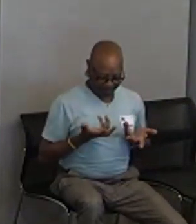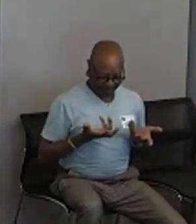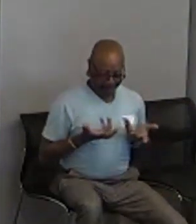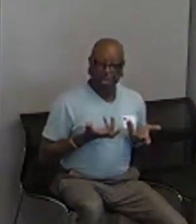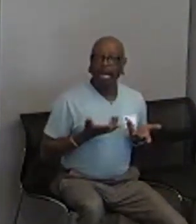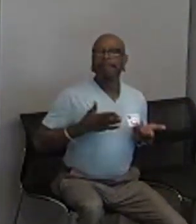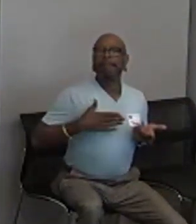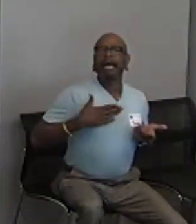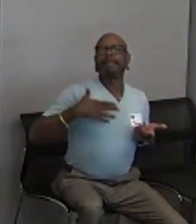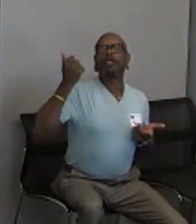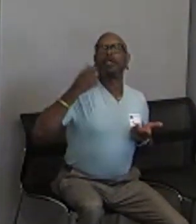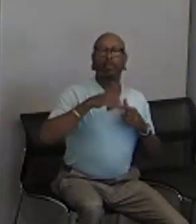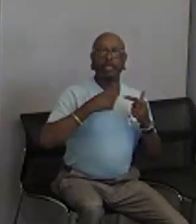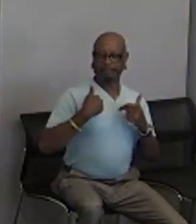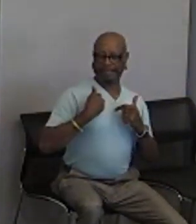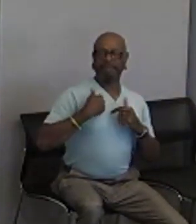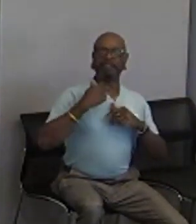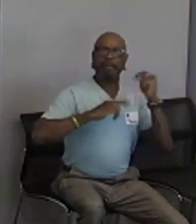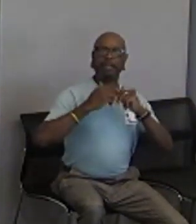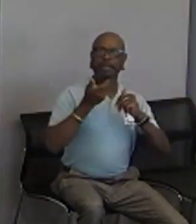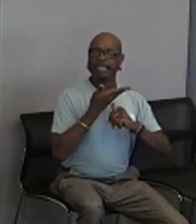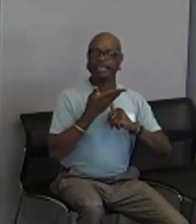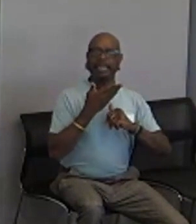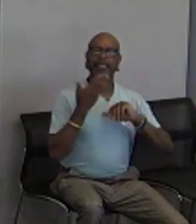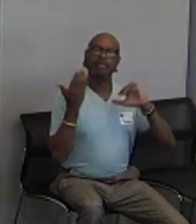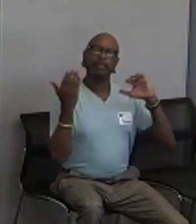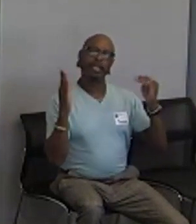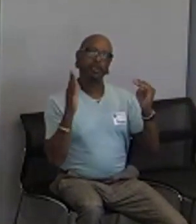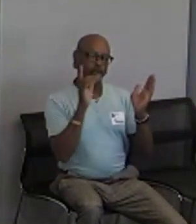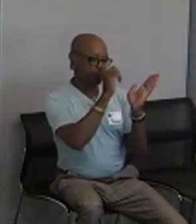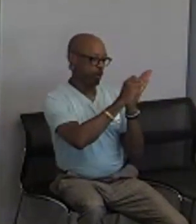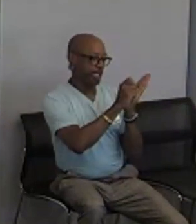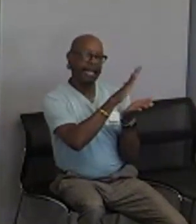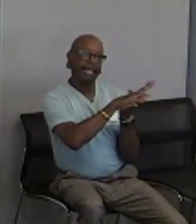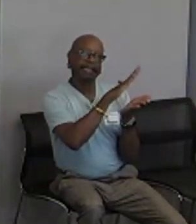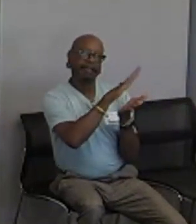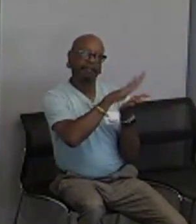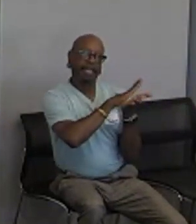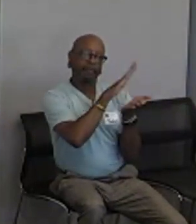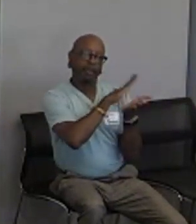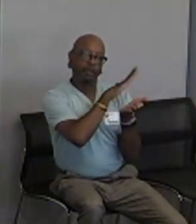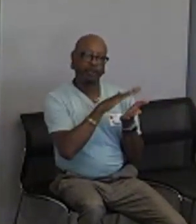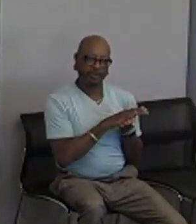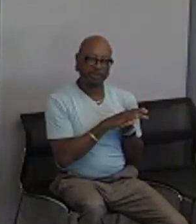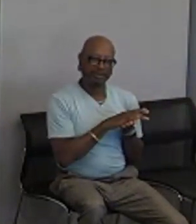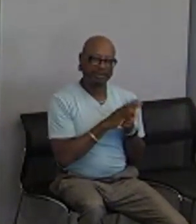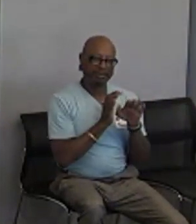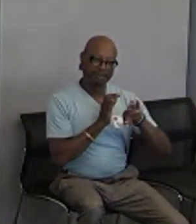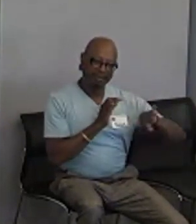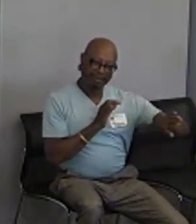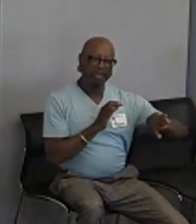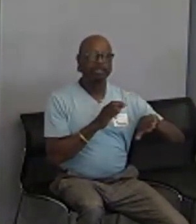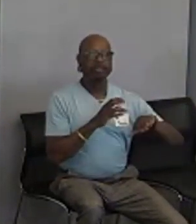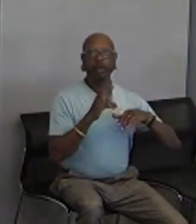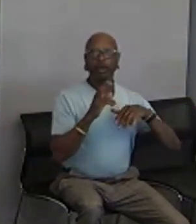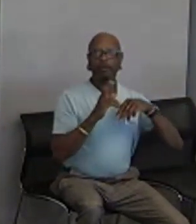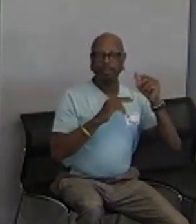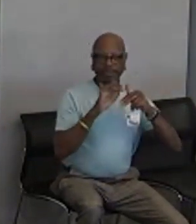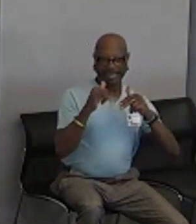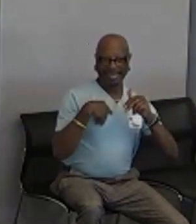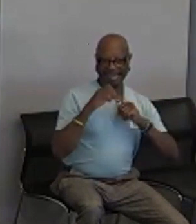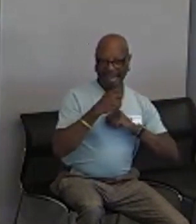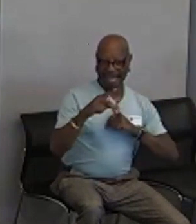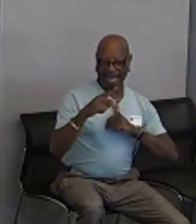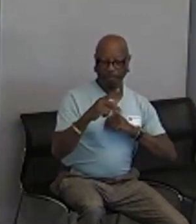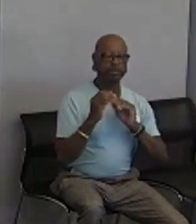much happier when I'm building things than when I'm writing academic papers. So building TMAP was much more